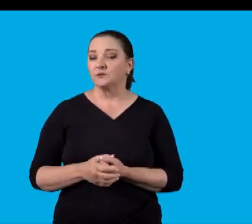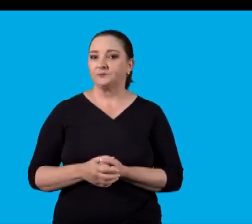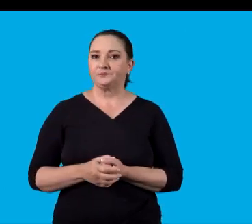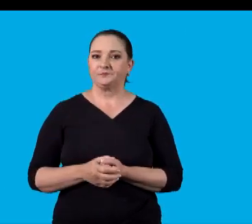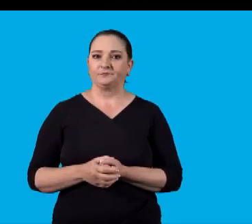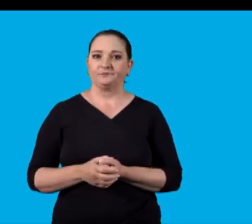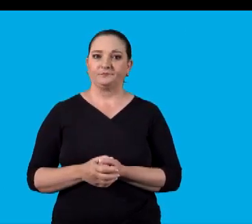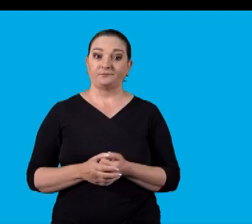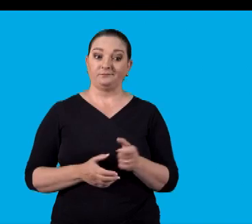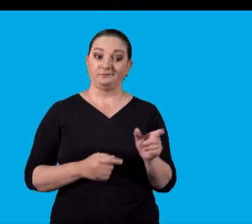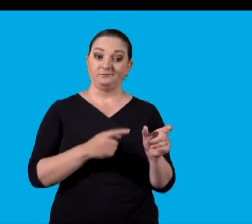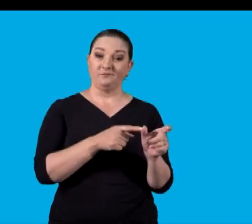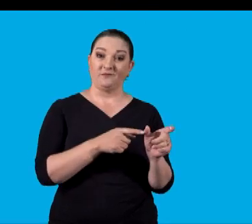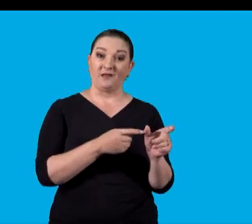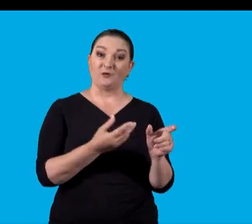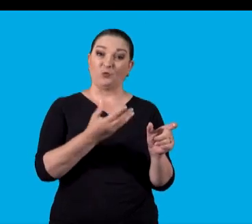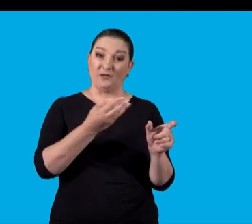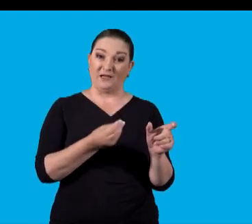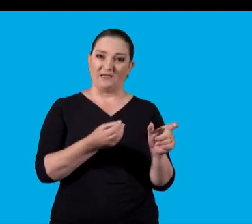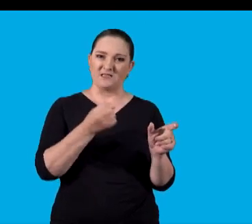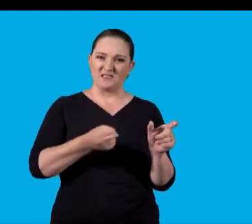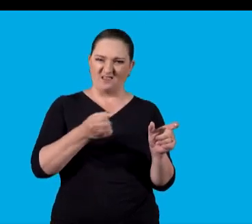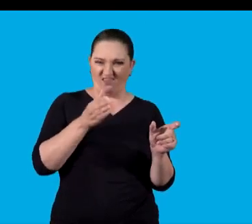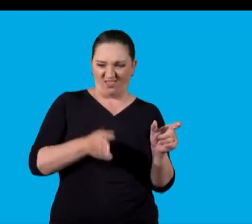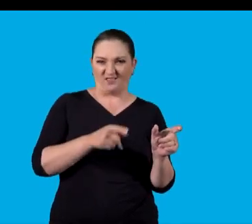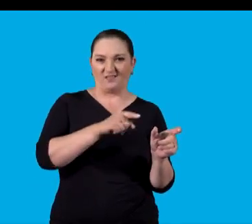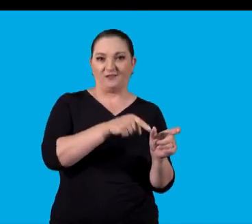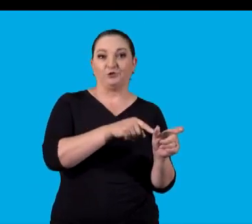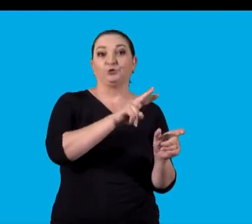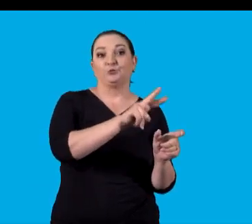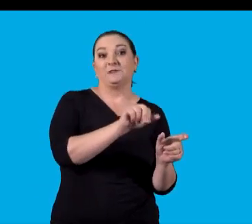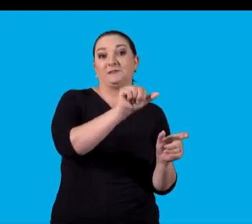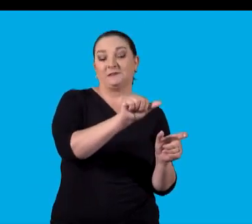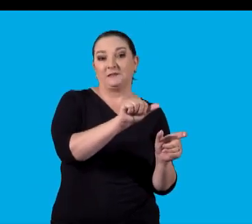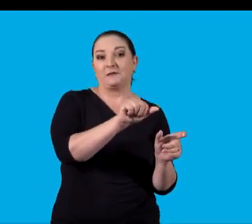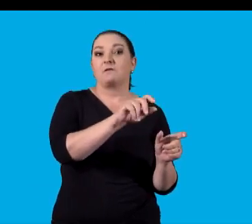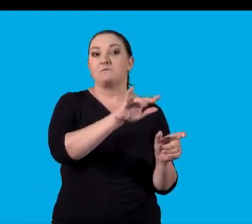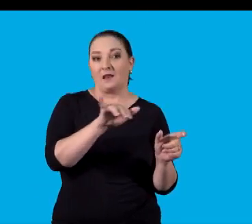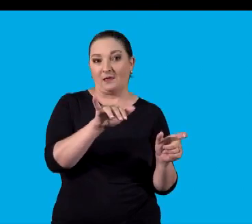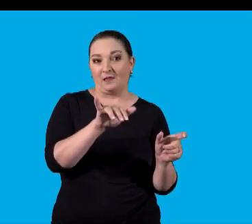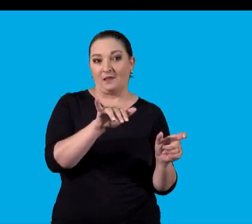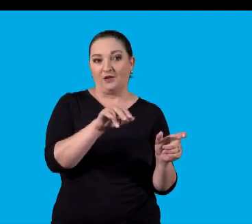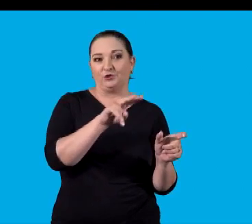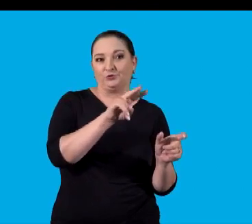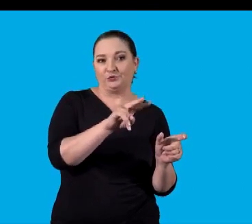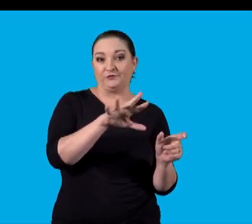easy. We will now say the amount that we had at the end of the year was